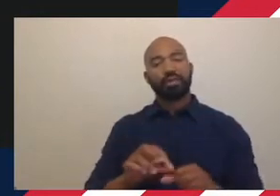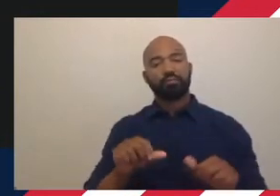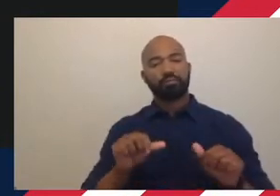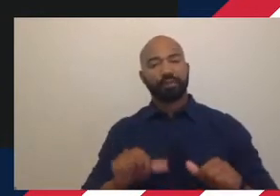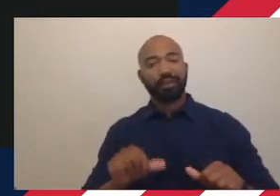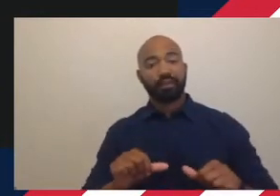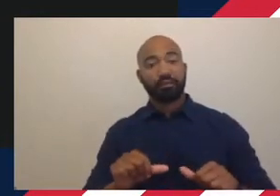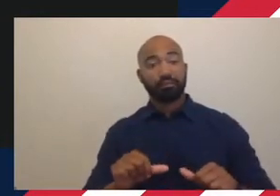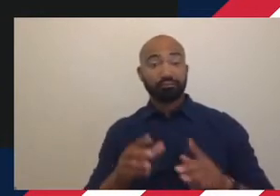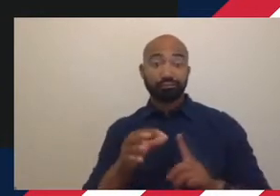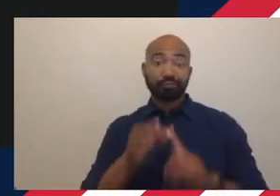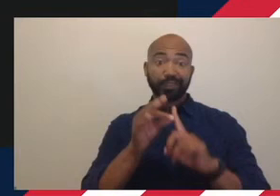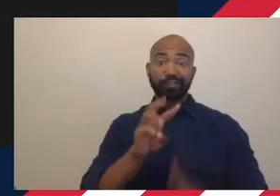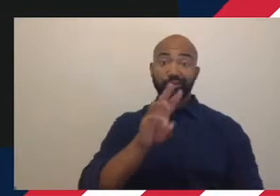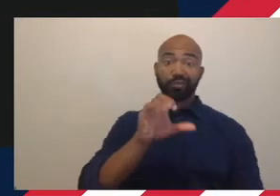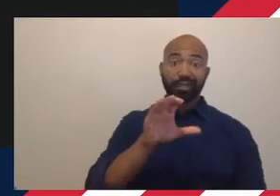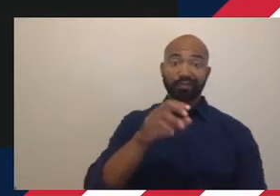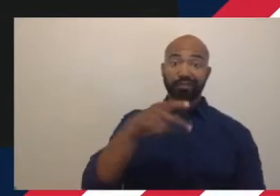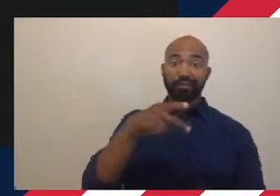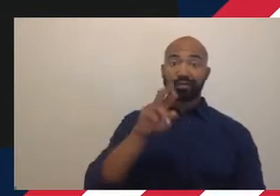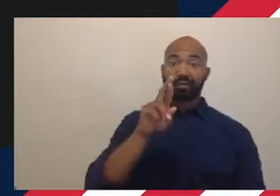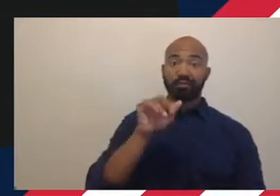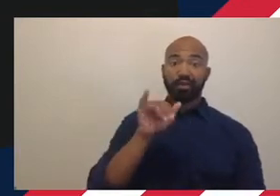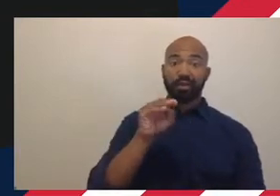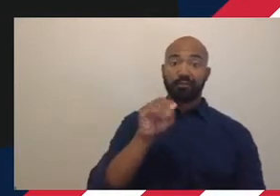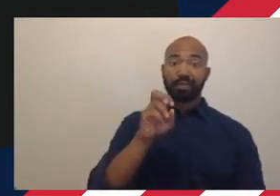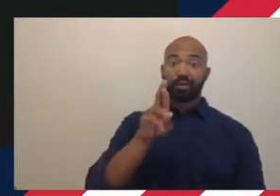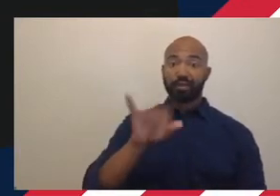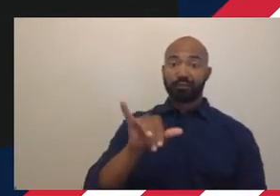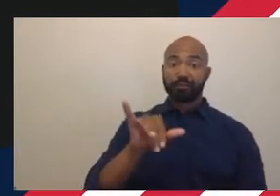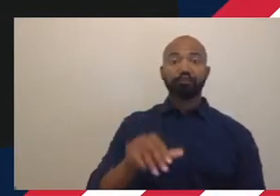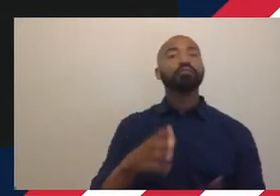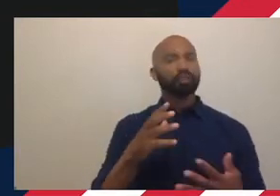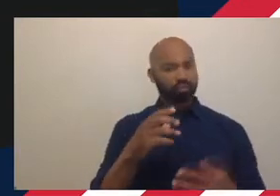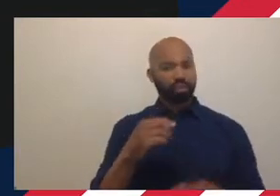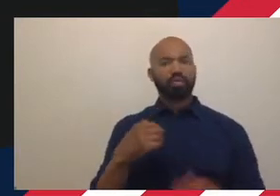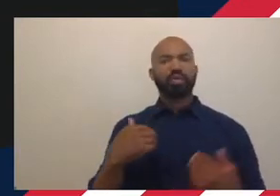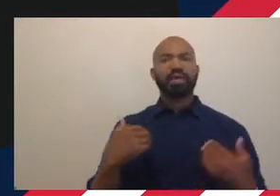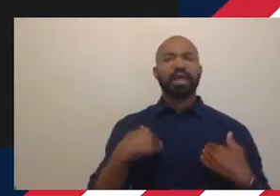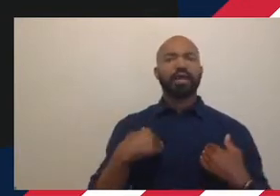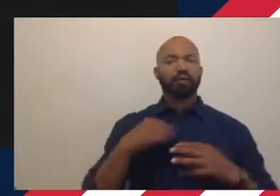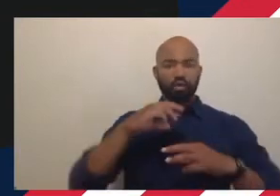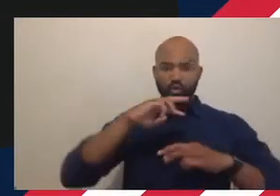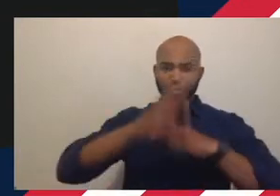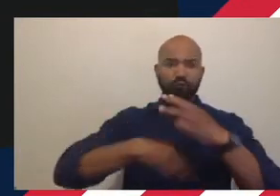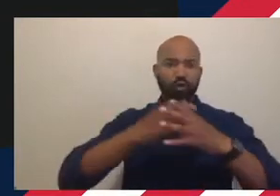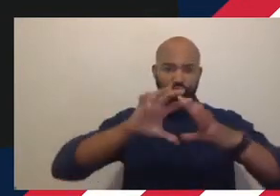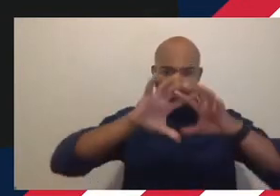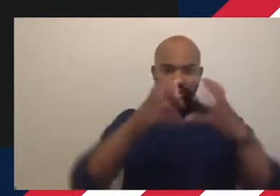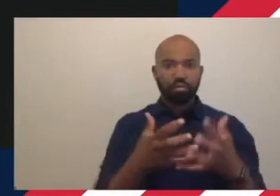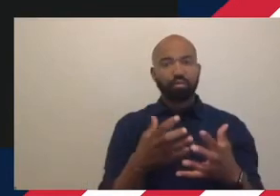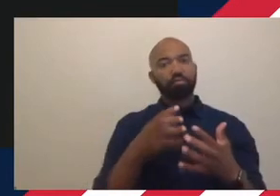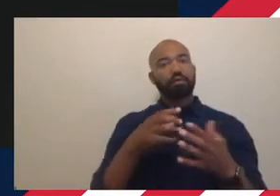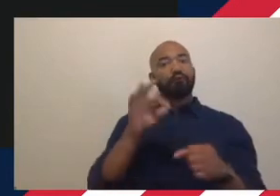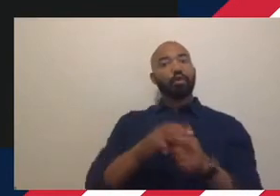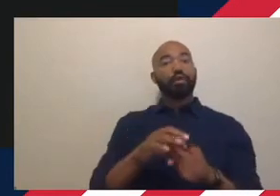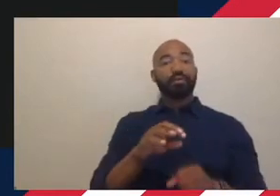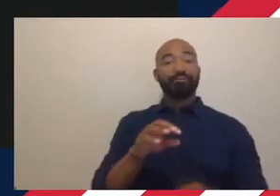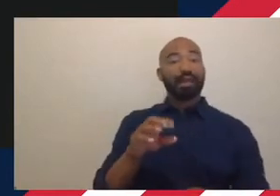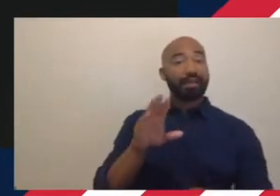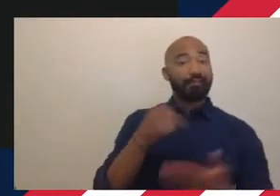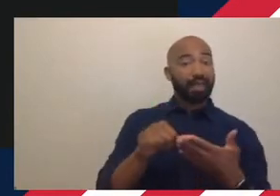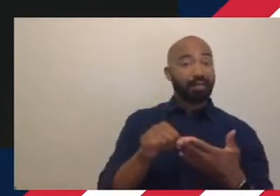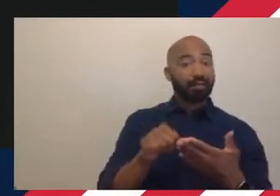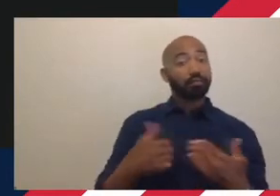in the Wisconsin primary. So we support universal voting by mail including access to software so that people